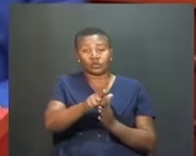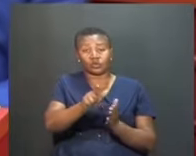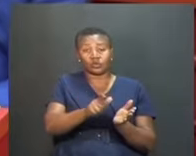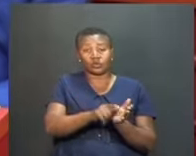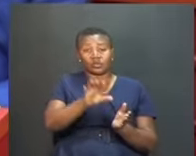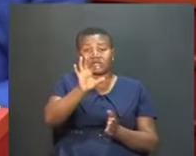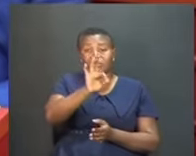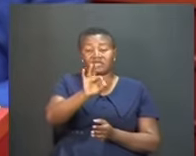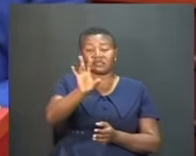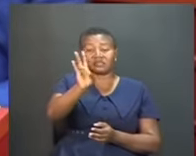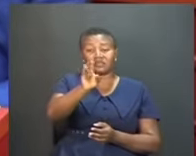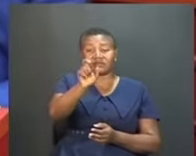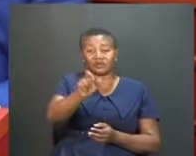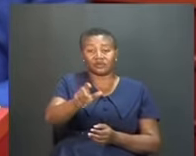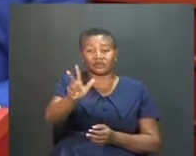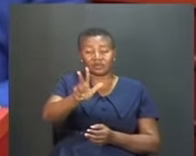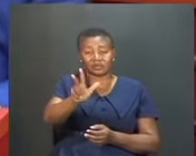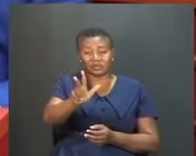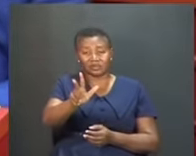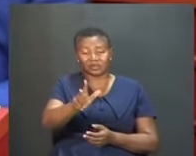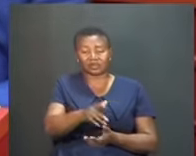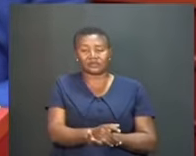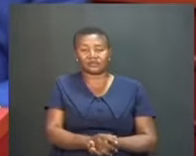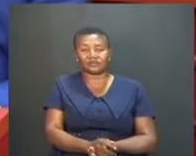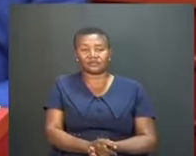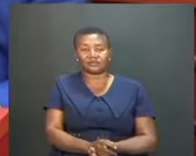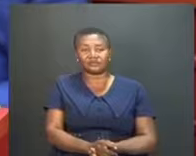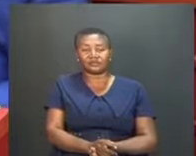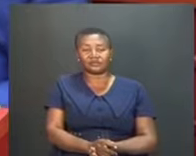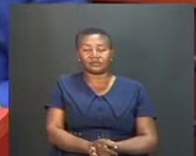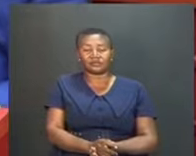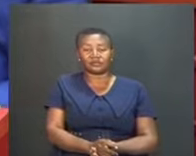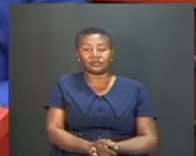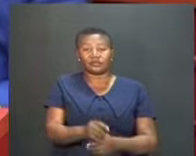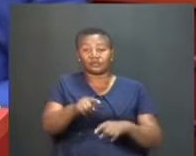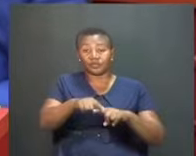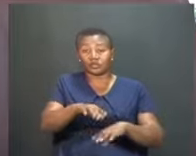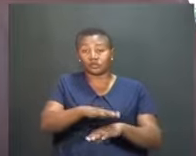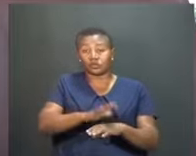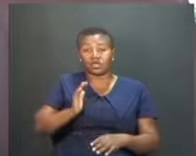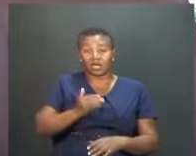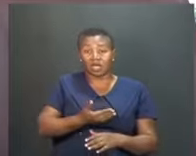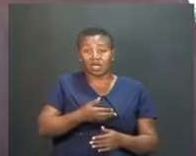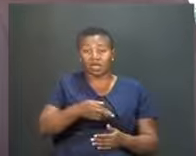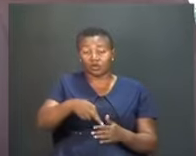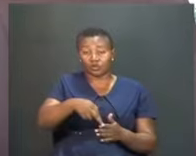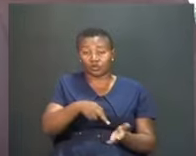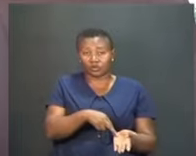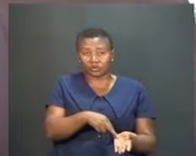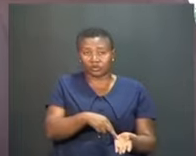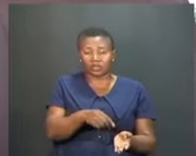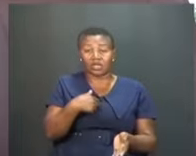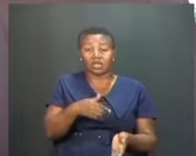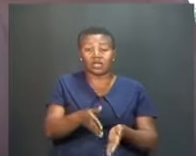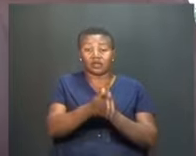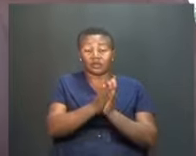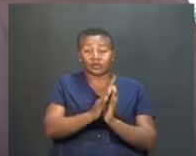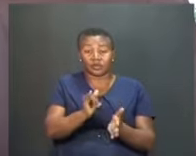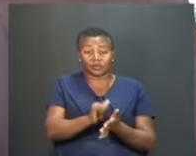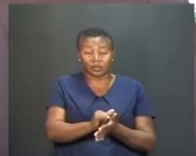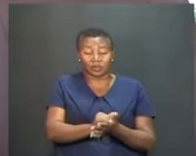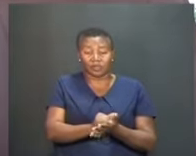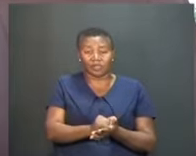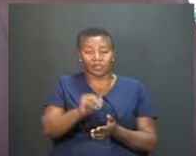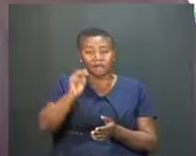97.3 of the rules of this House and pray that the